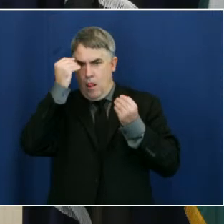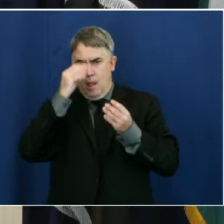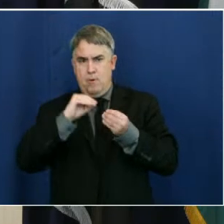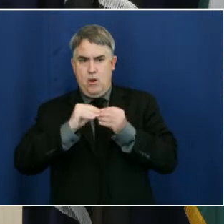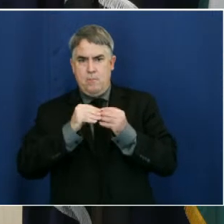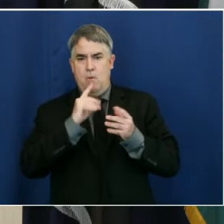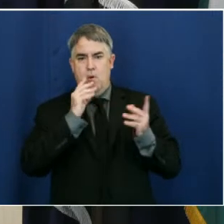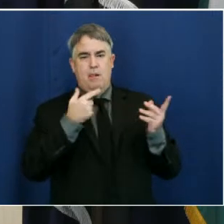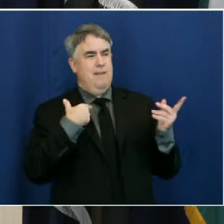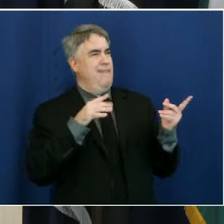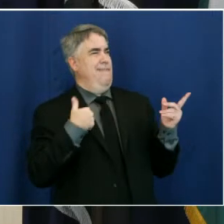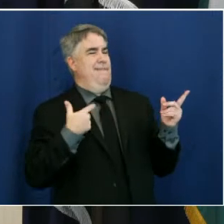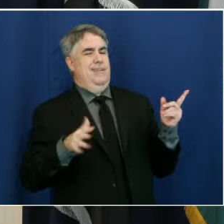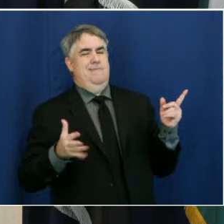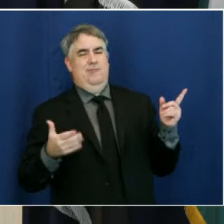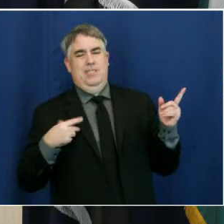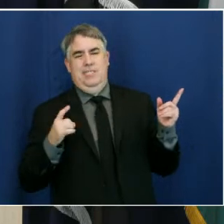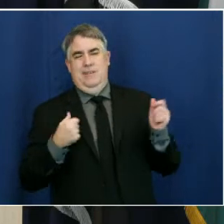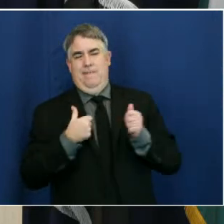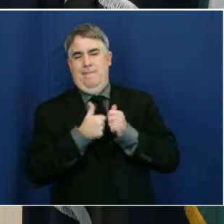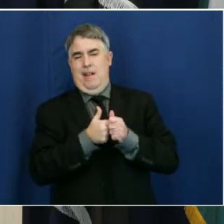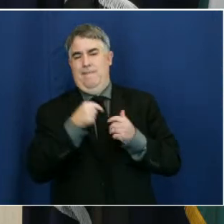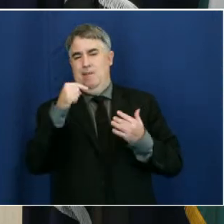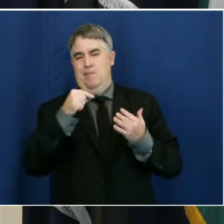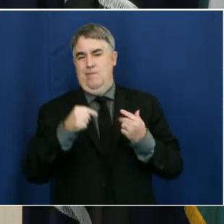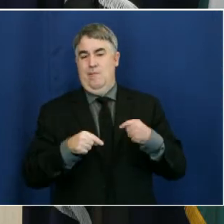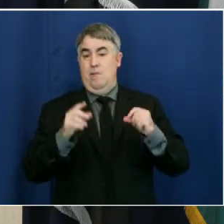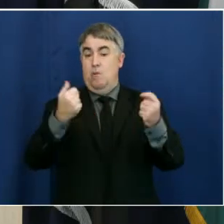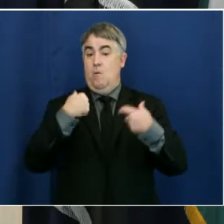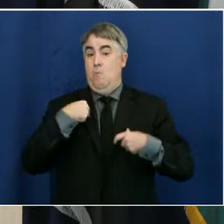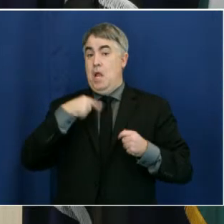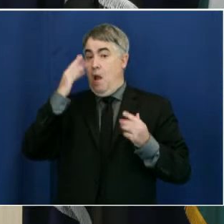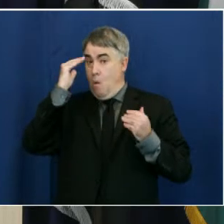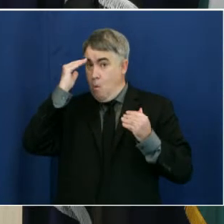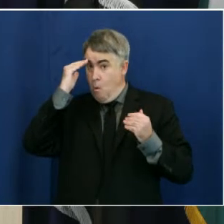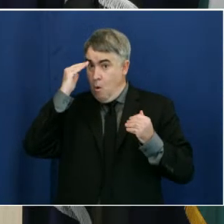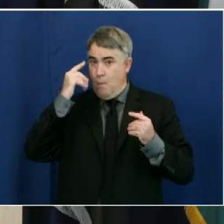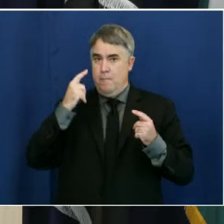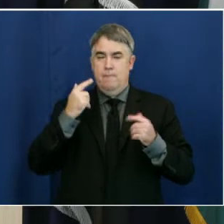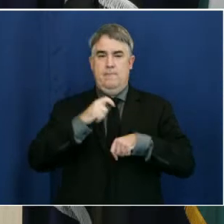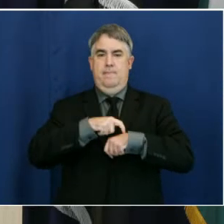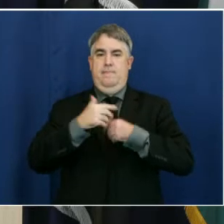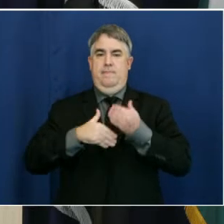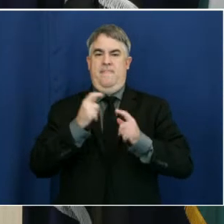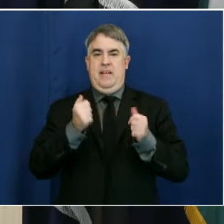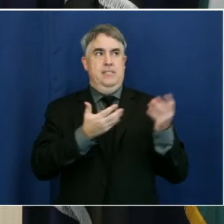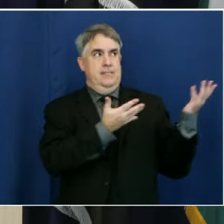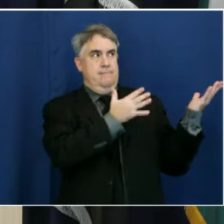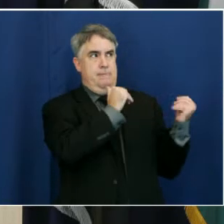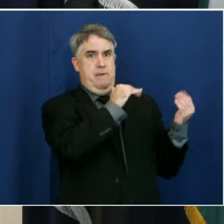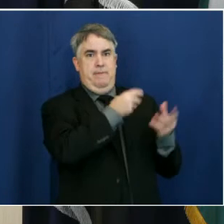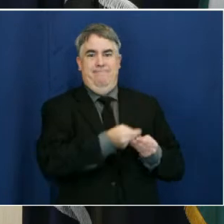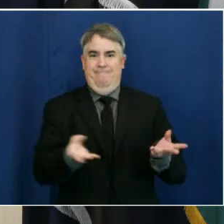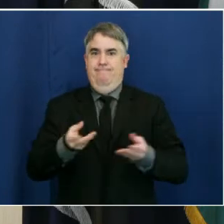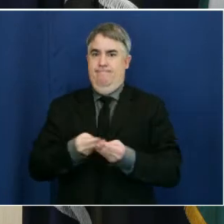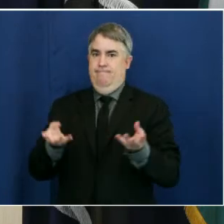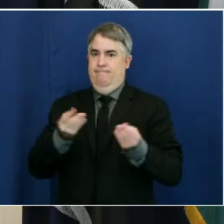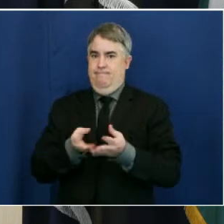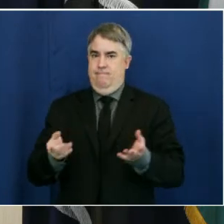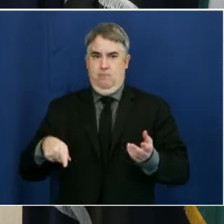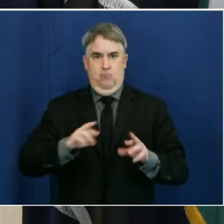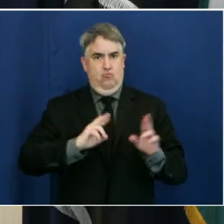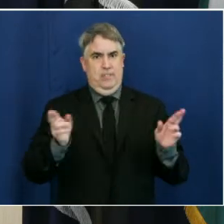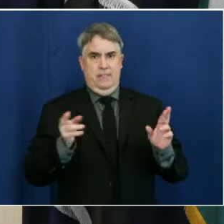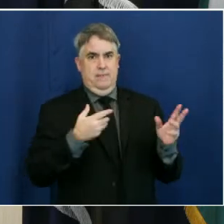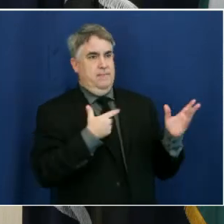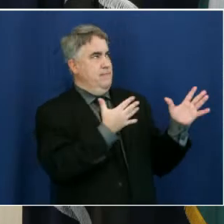for a considerable time. But we do hope in particular that the speed and frequency at which we get vaccines will be increased, and there is